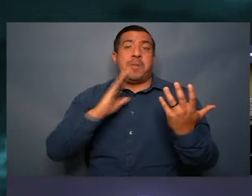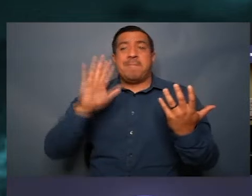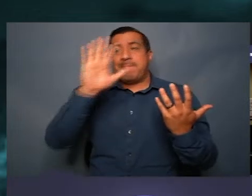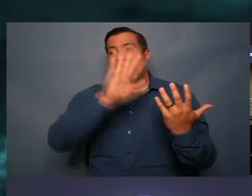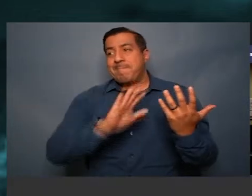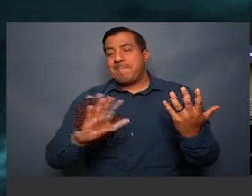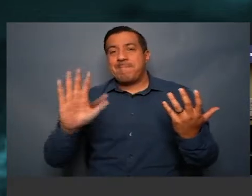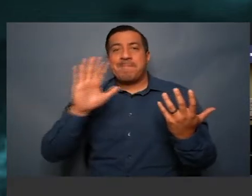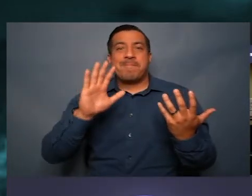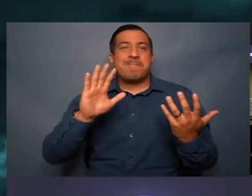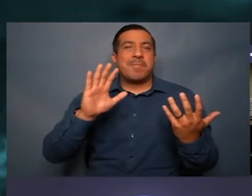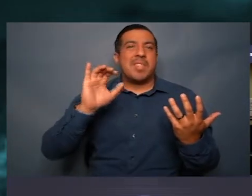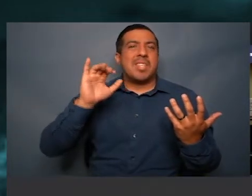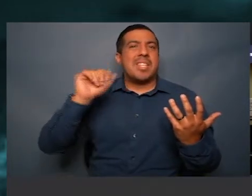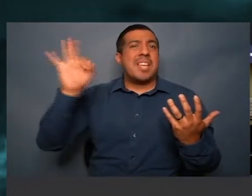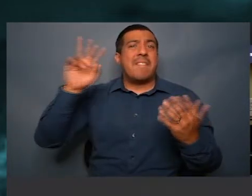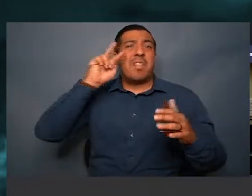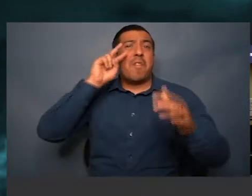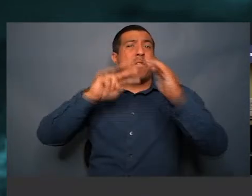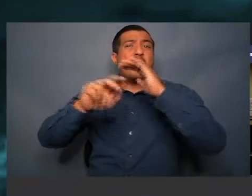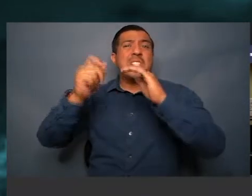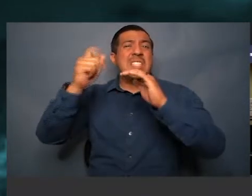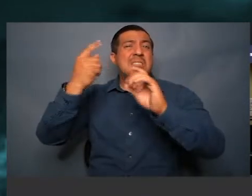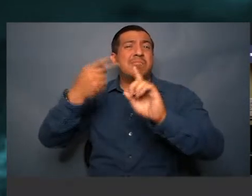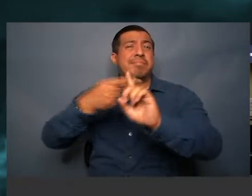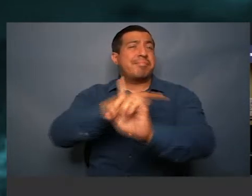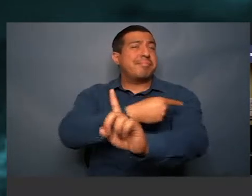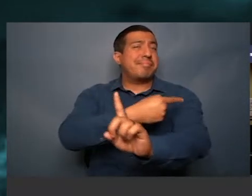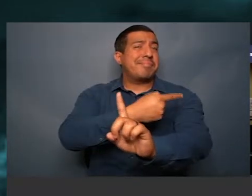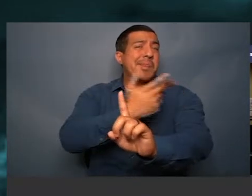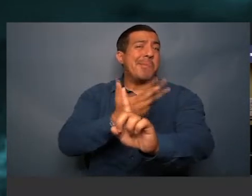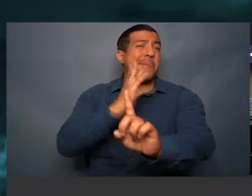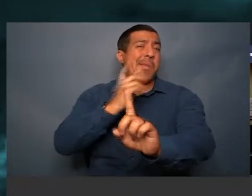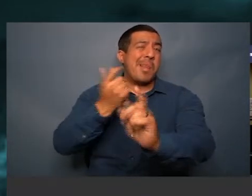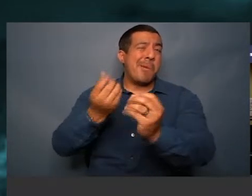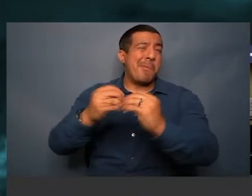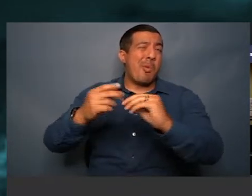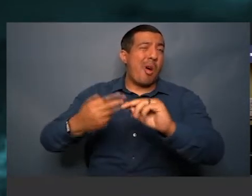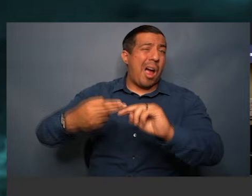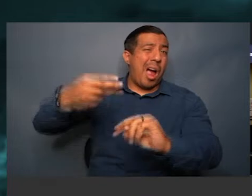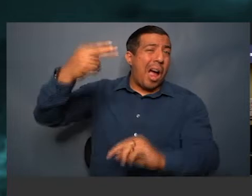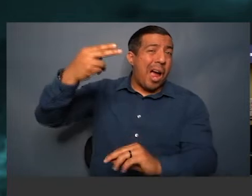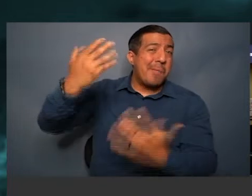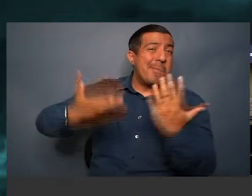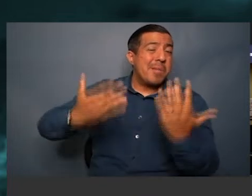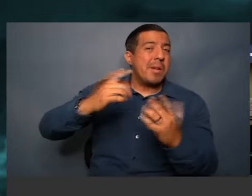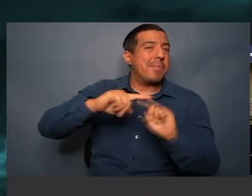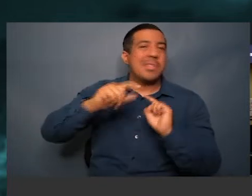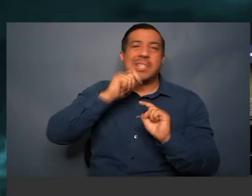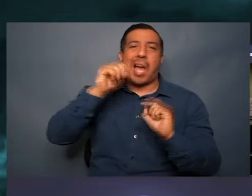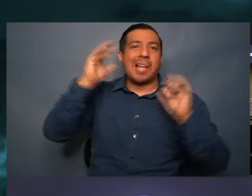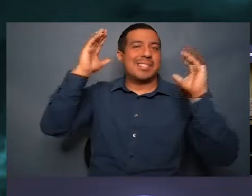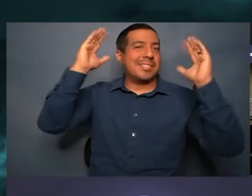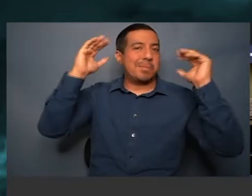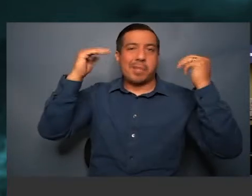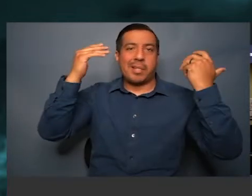there. If that forecast is a little off, we might go a little bit higher than that, but not expecting